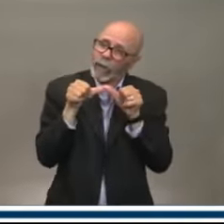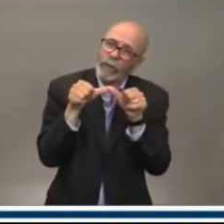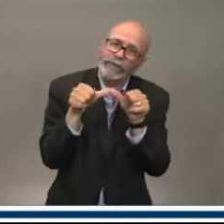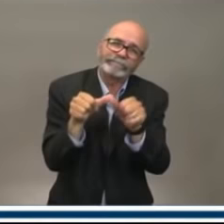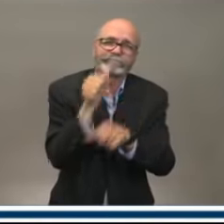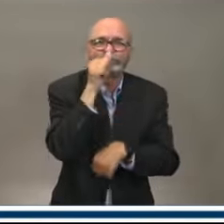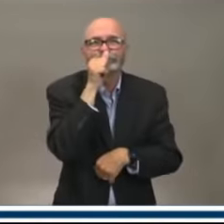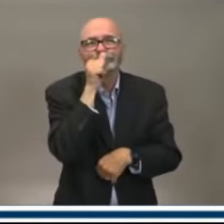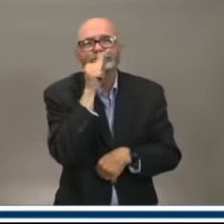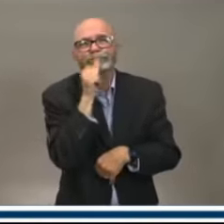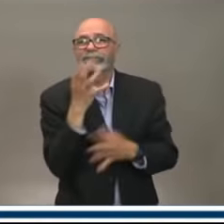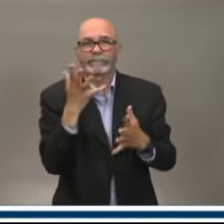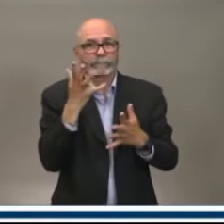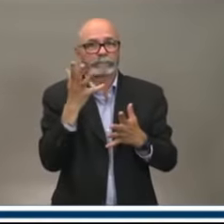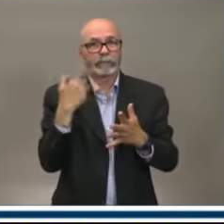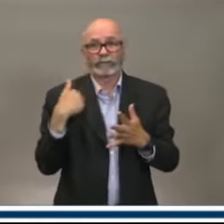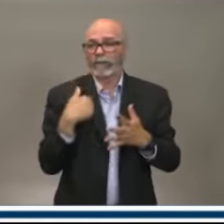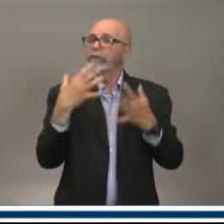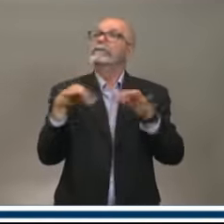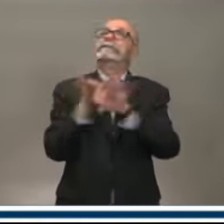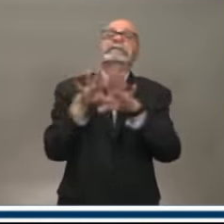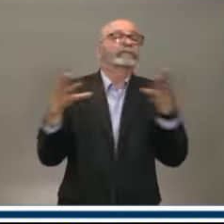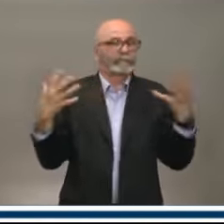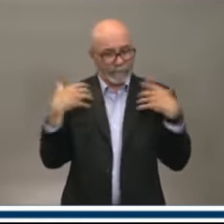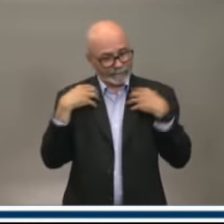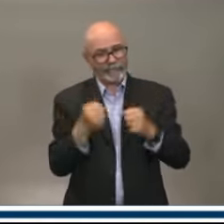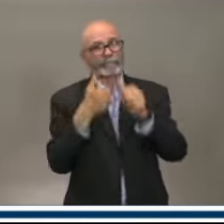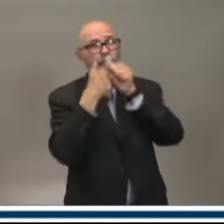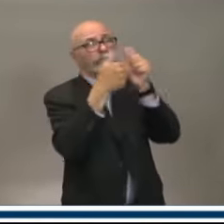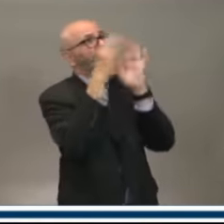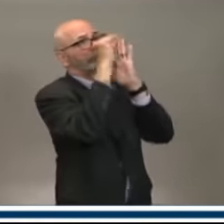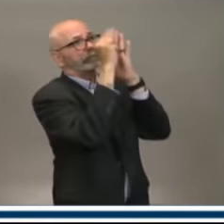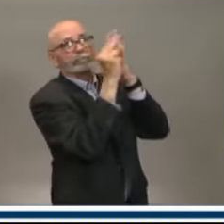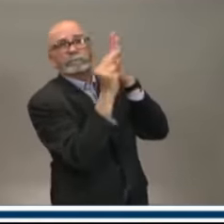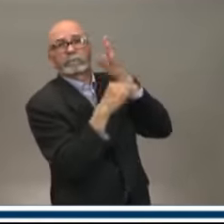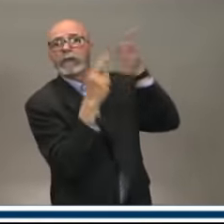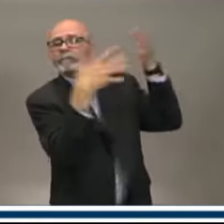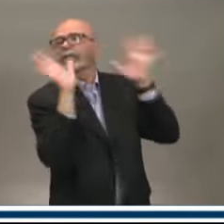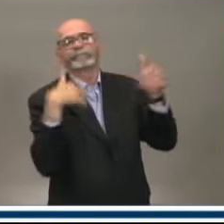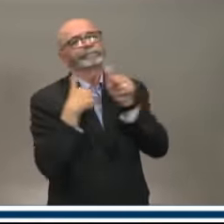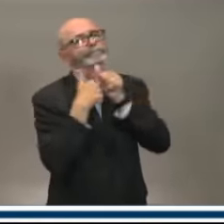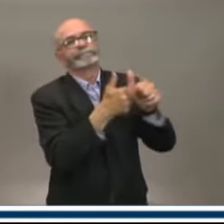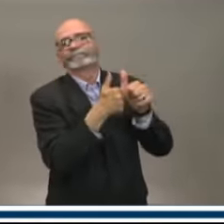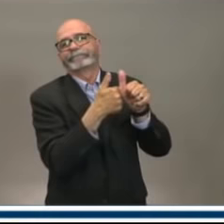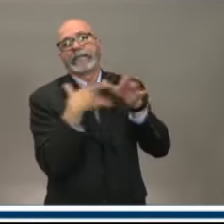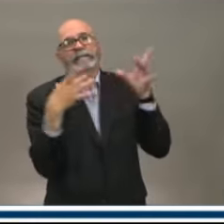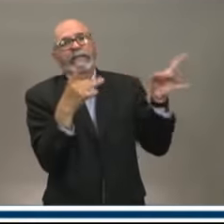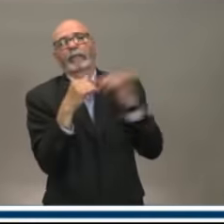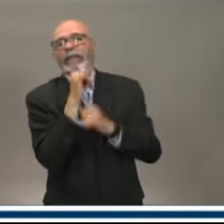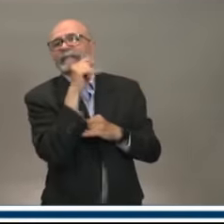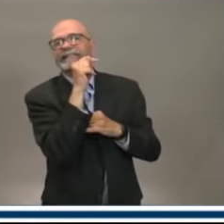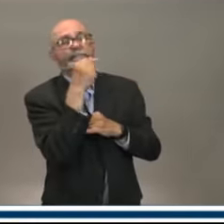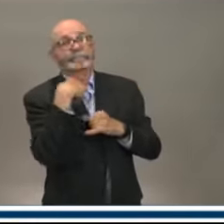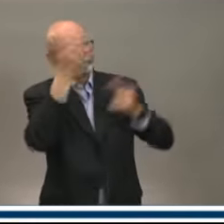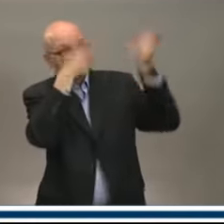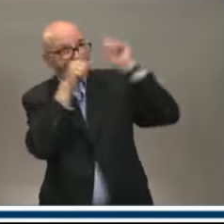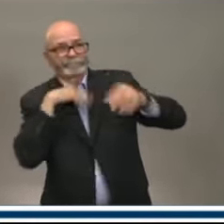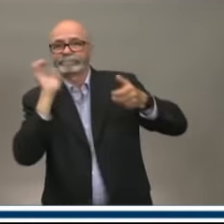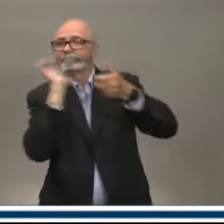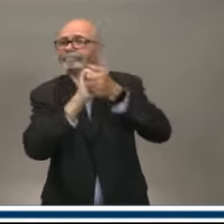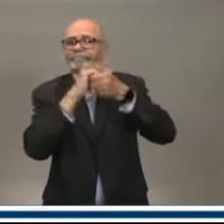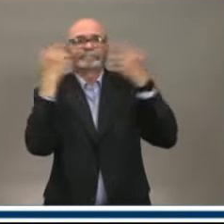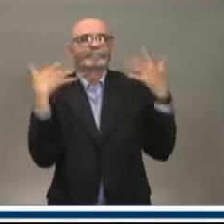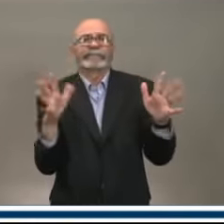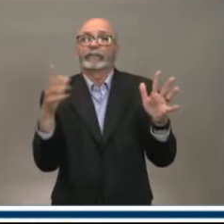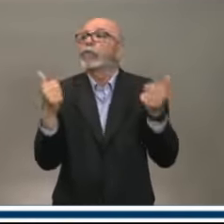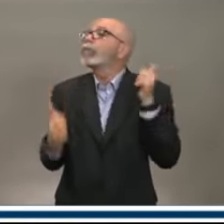following the public health protocols. But I can tell you, and we're working with our partners to put out what is the right